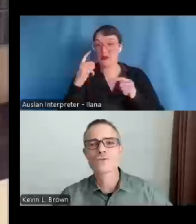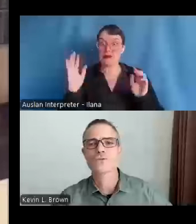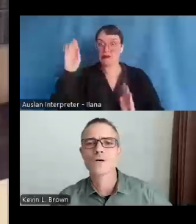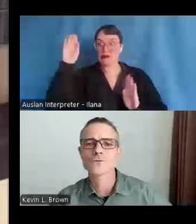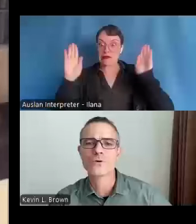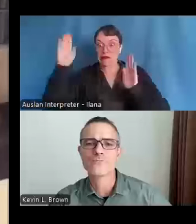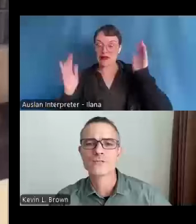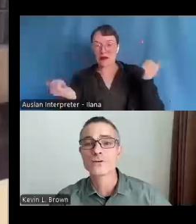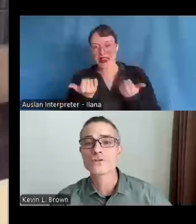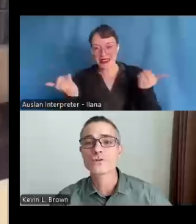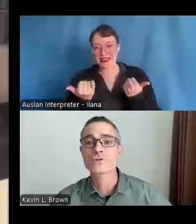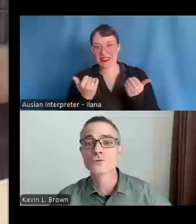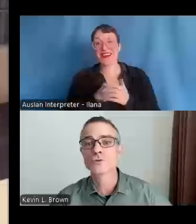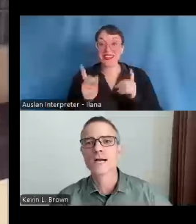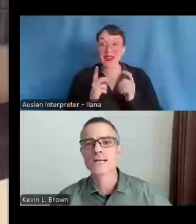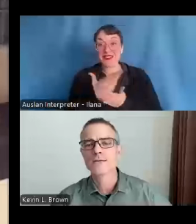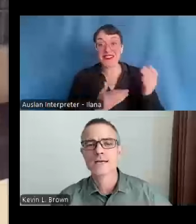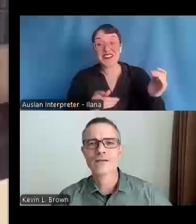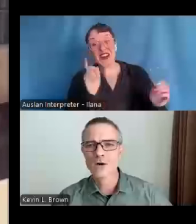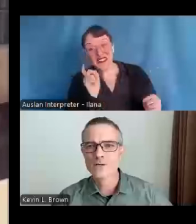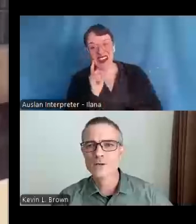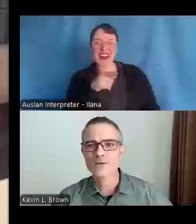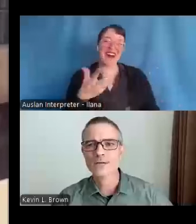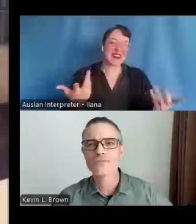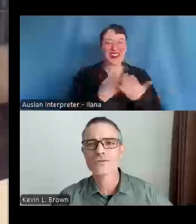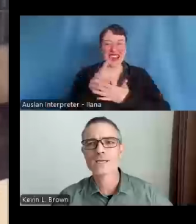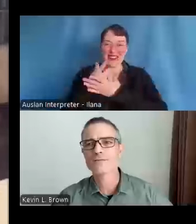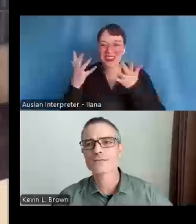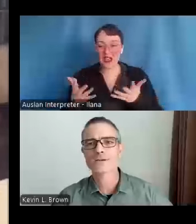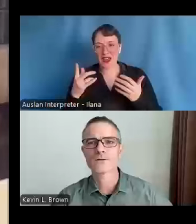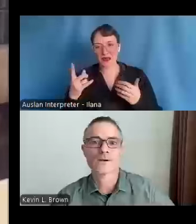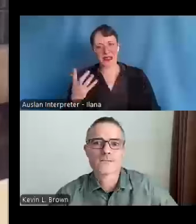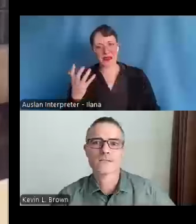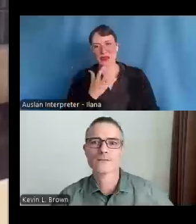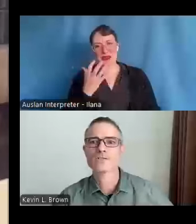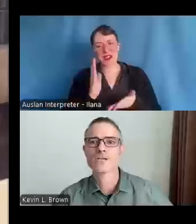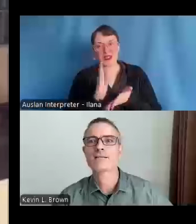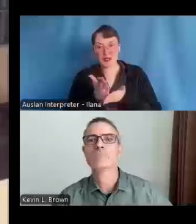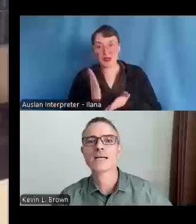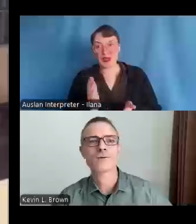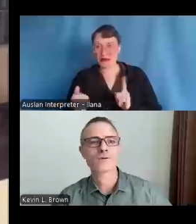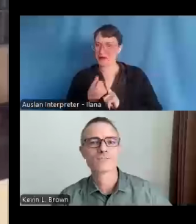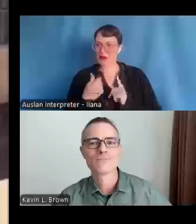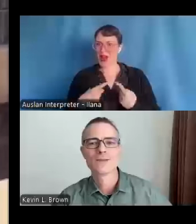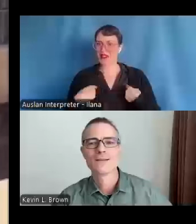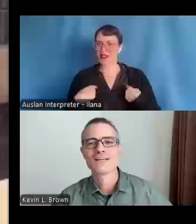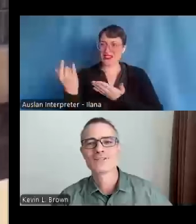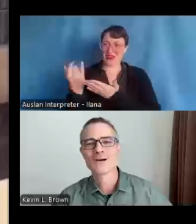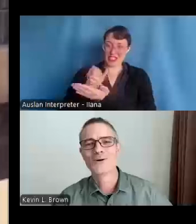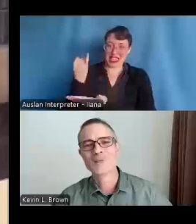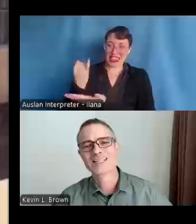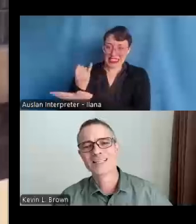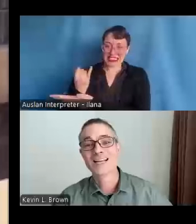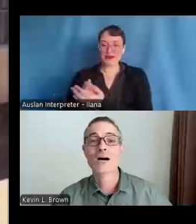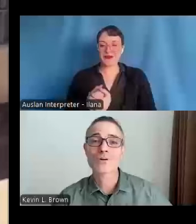all too often they're too true, right? I think over and over again, too many of us are constantly rejected by donors. And